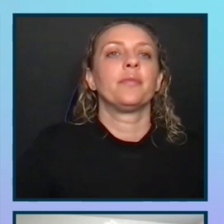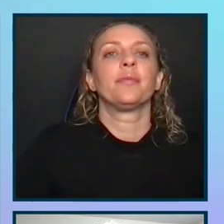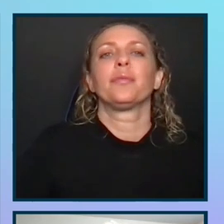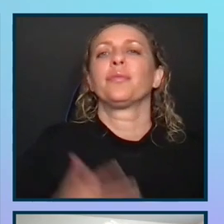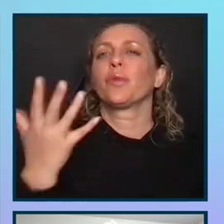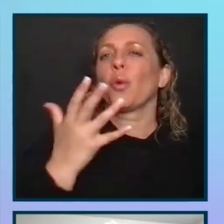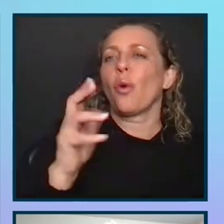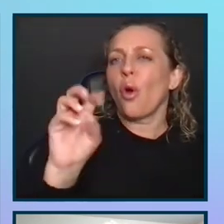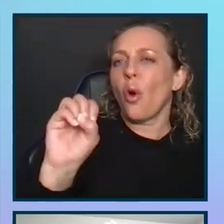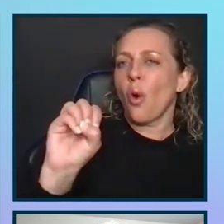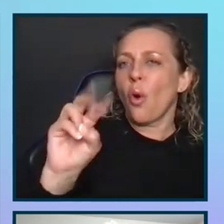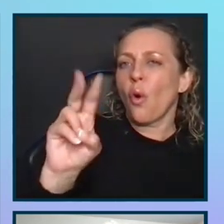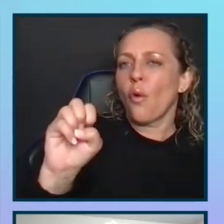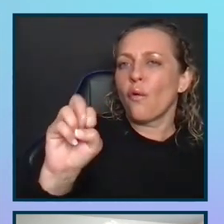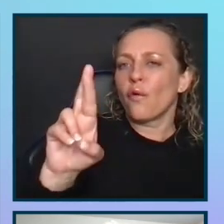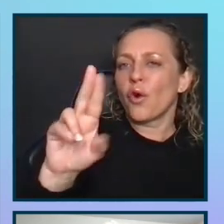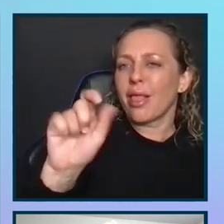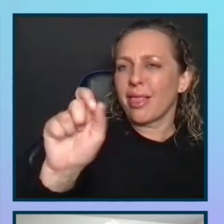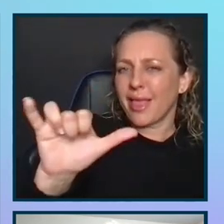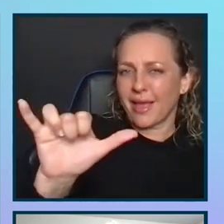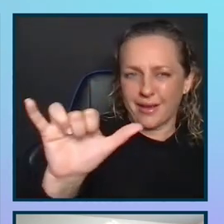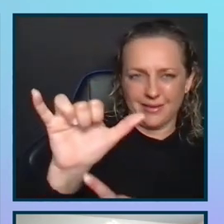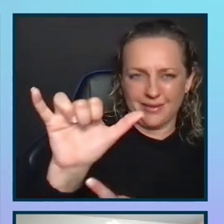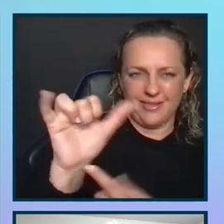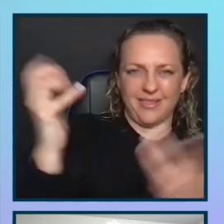are overlays?